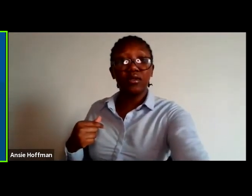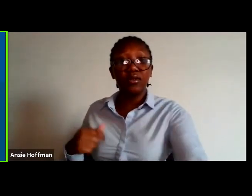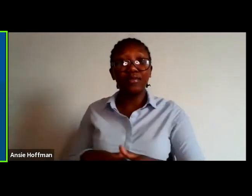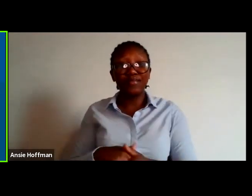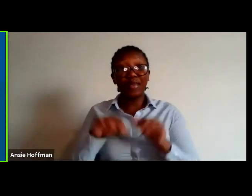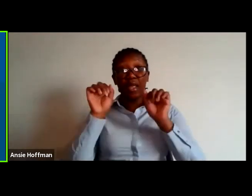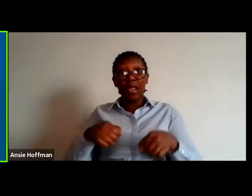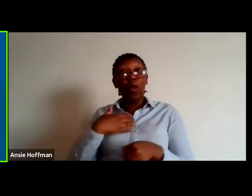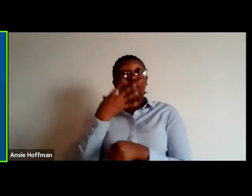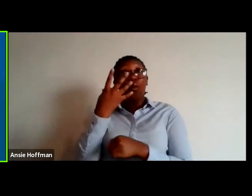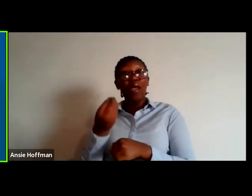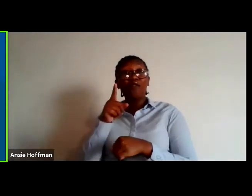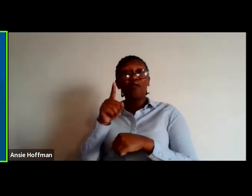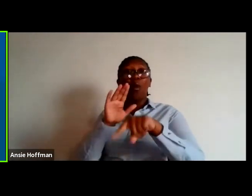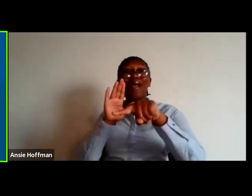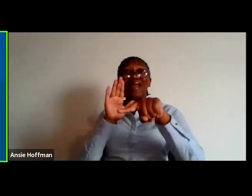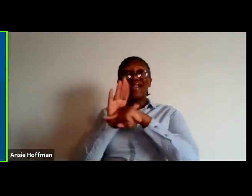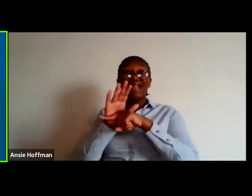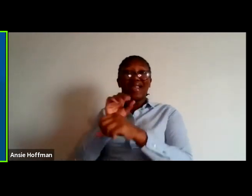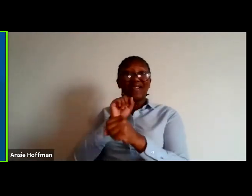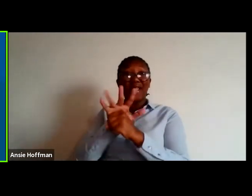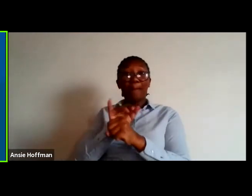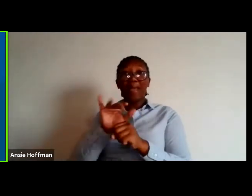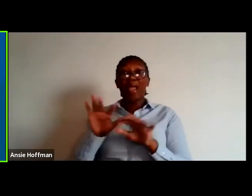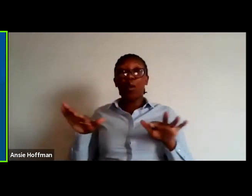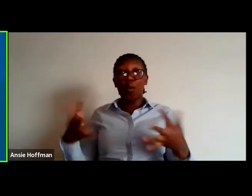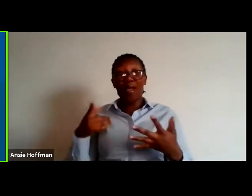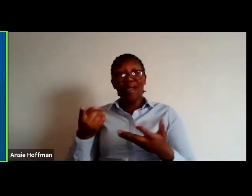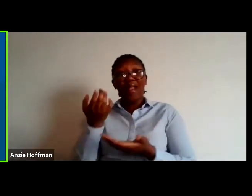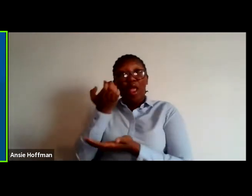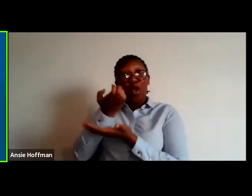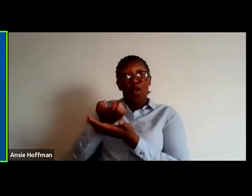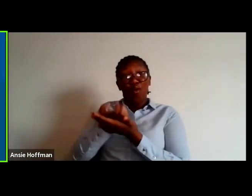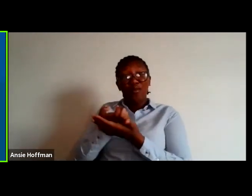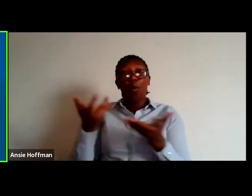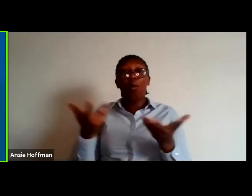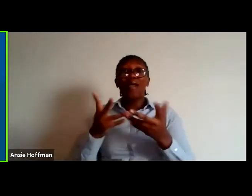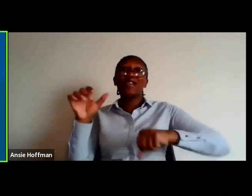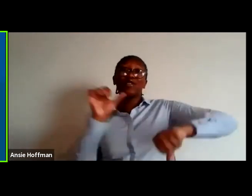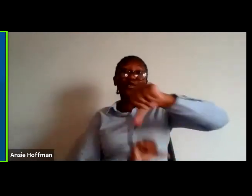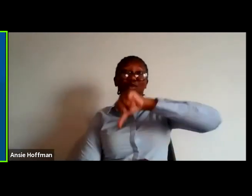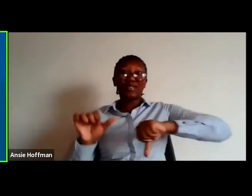negative impact to our economy and the society.